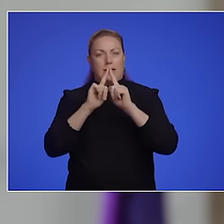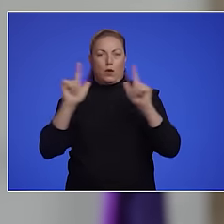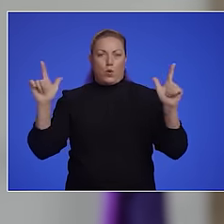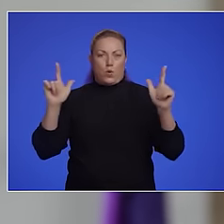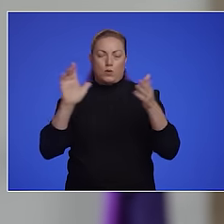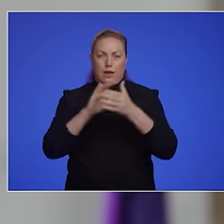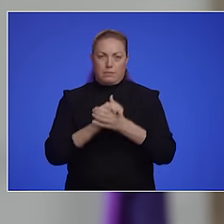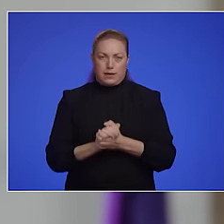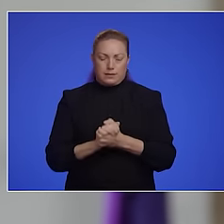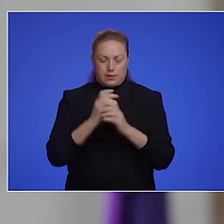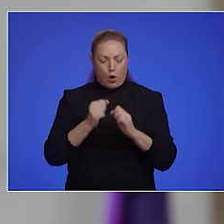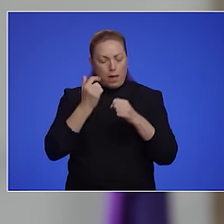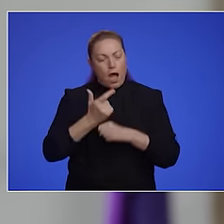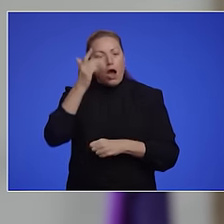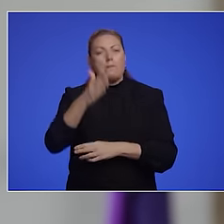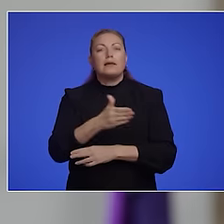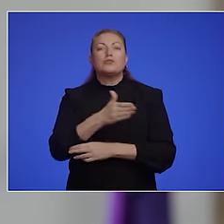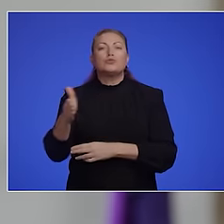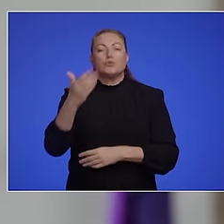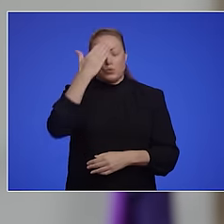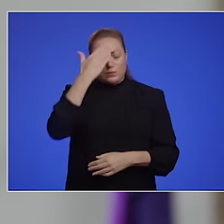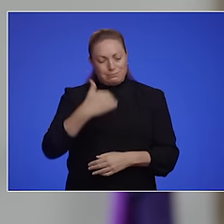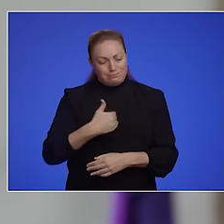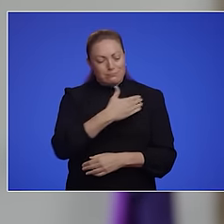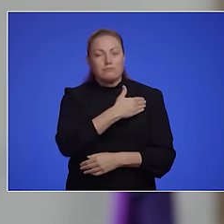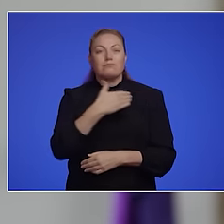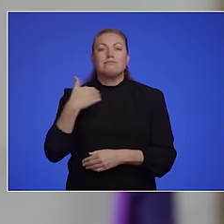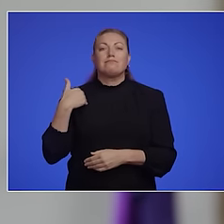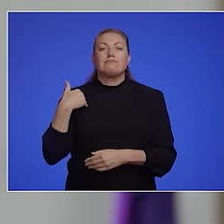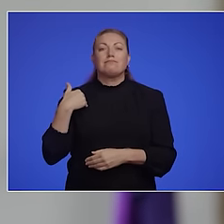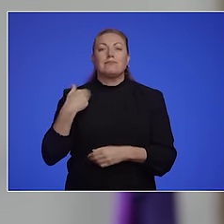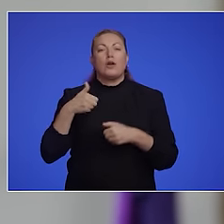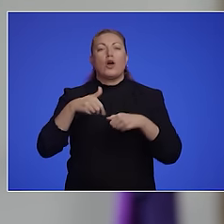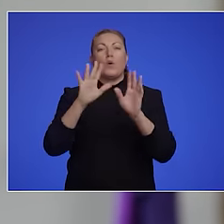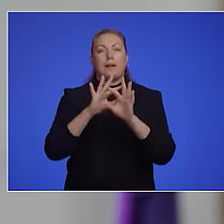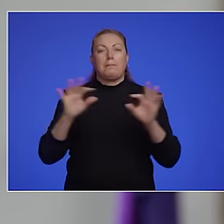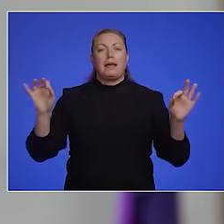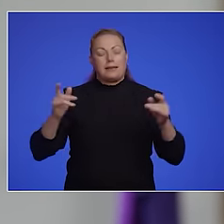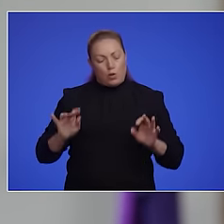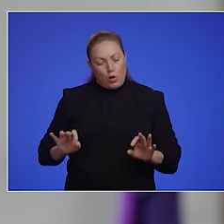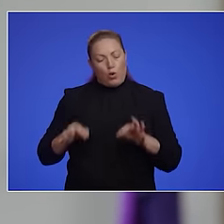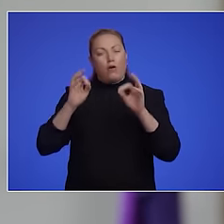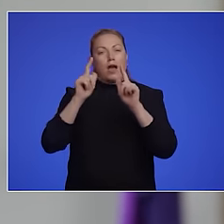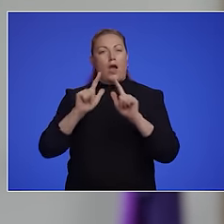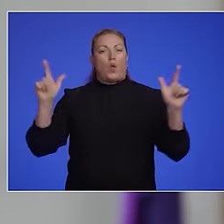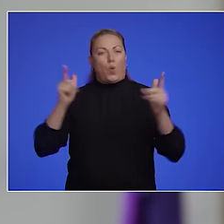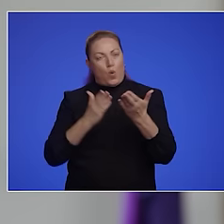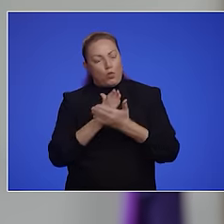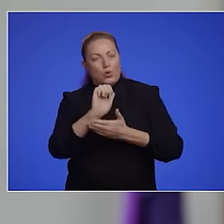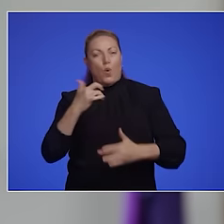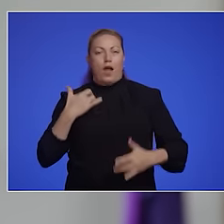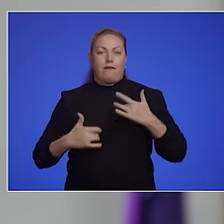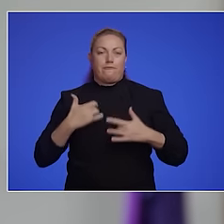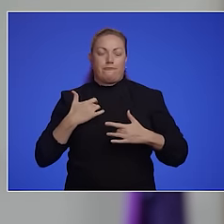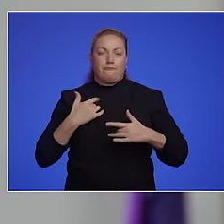And may almighty God bless you The Father, the Son and the Holy Spirit Amen Go in peace Glorifying the Lord By your life